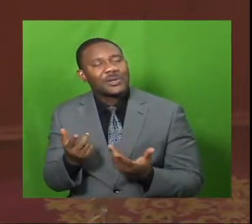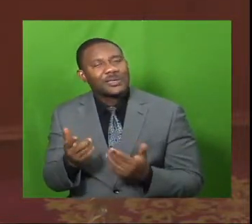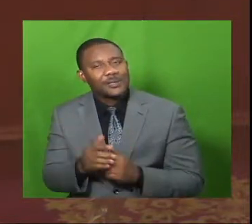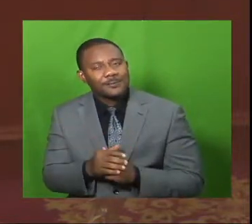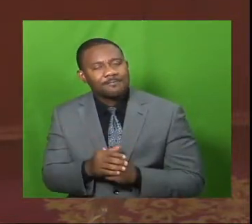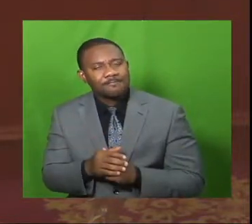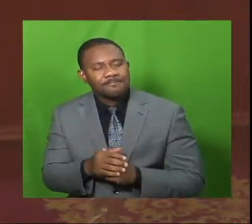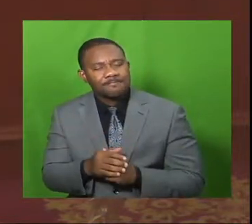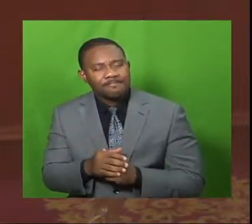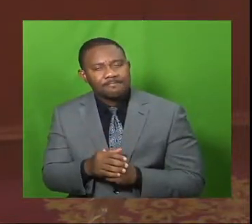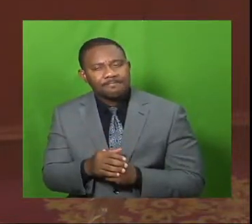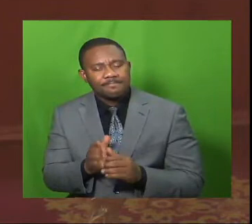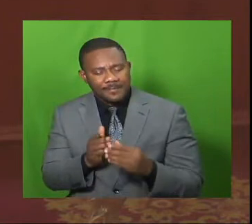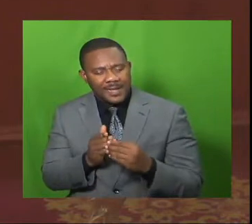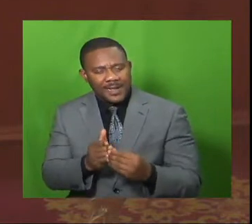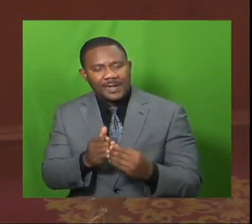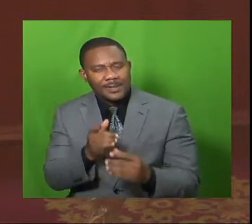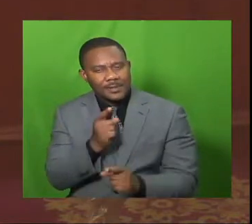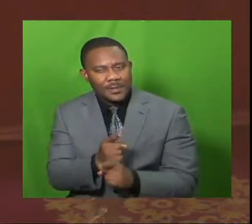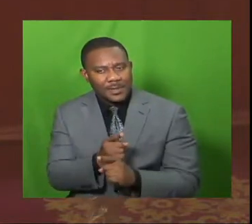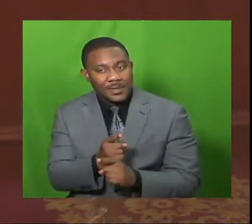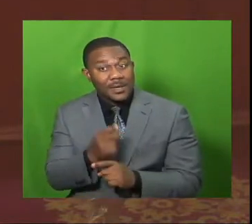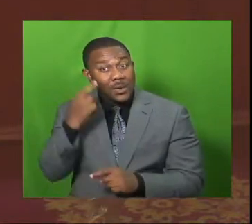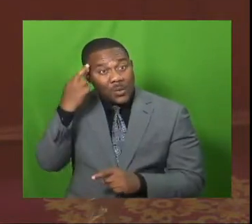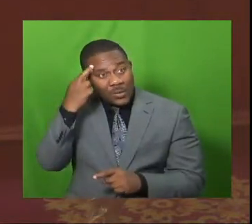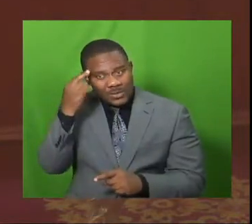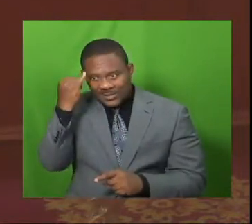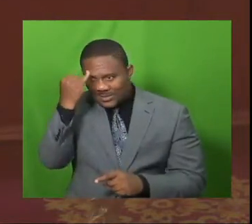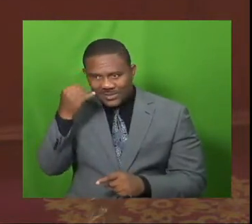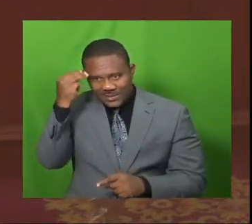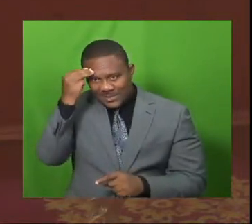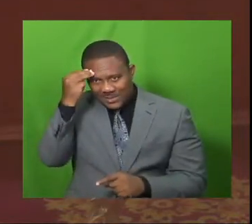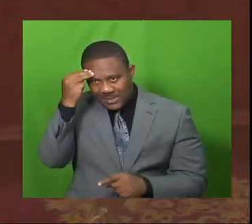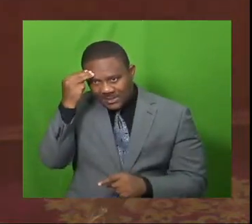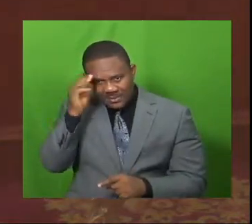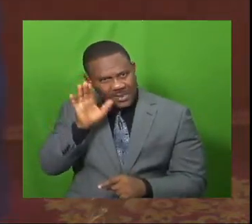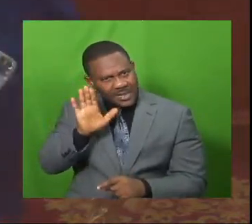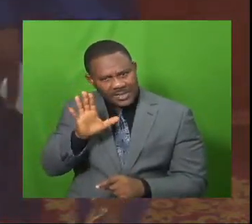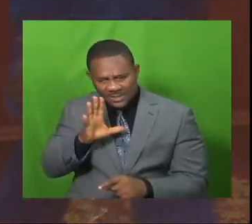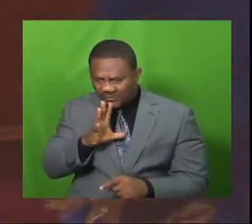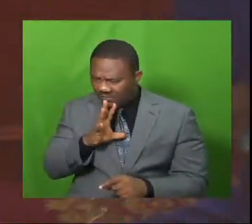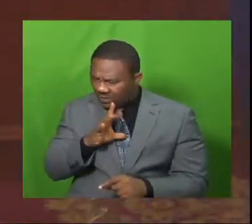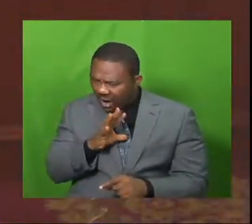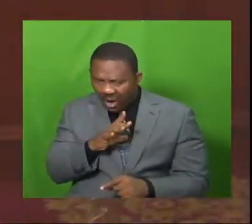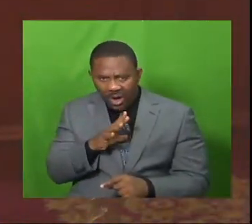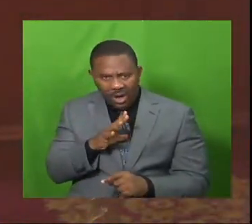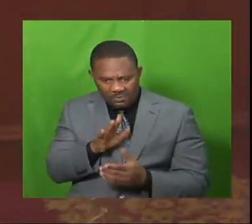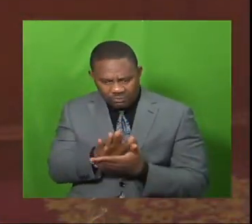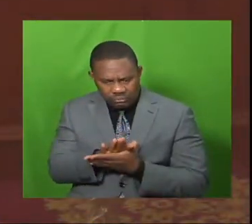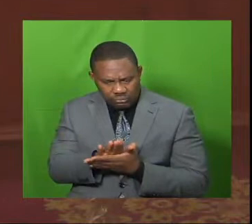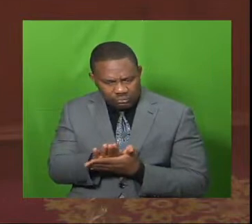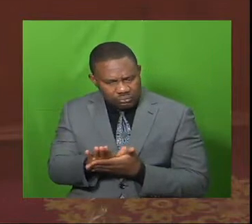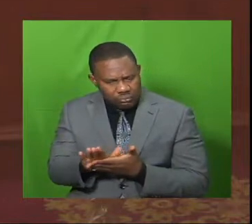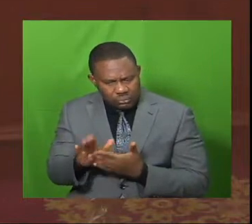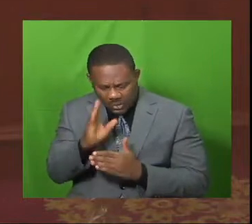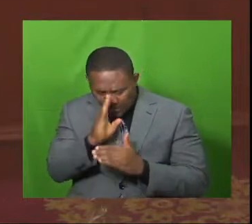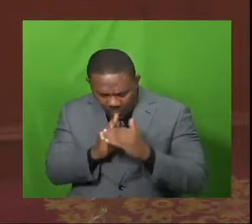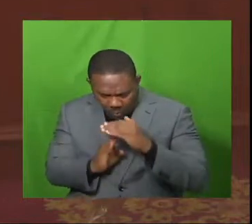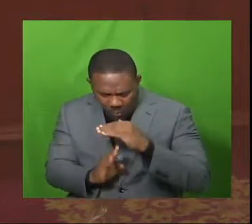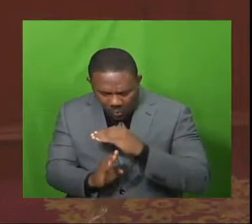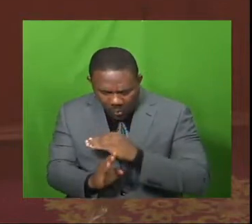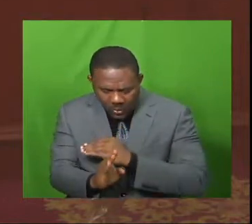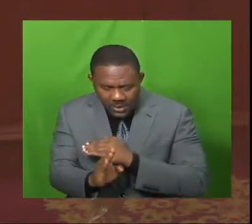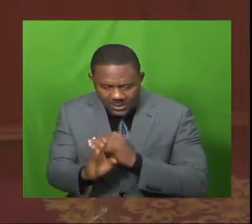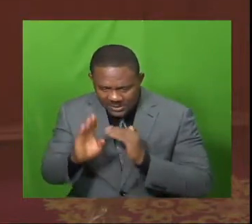Mr. Speaker, His Excellency John Dramani Mahama, with his modesty, his humility, and